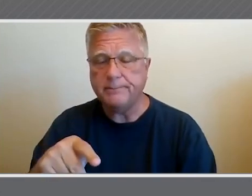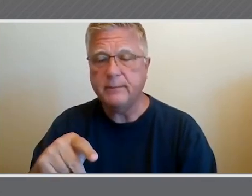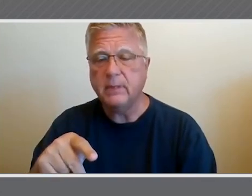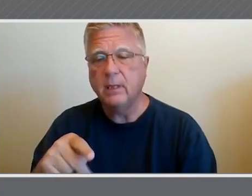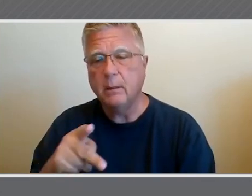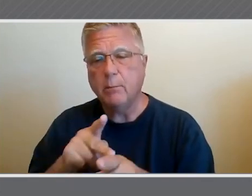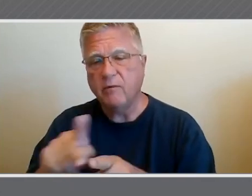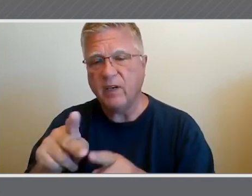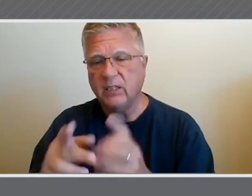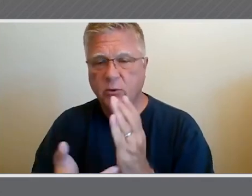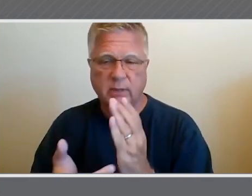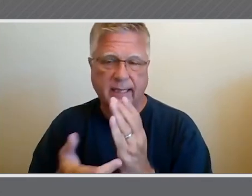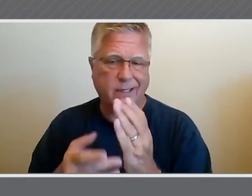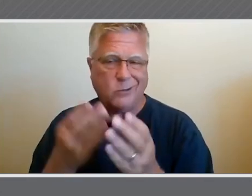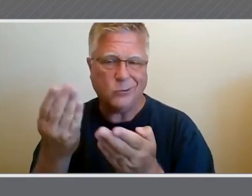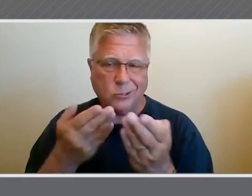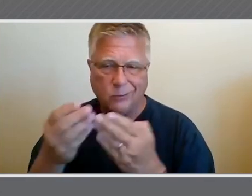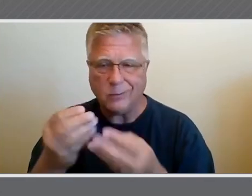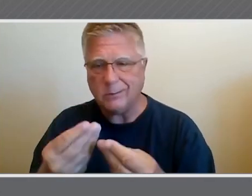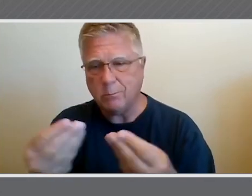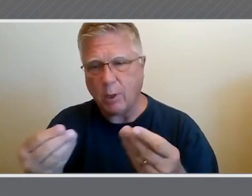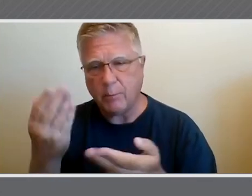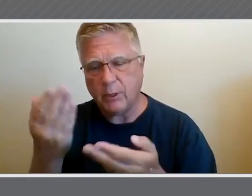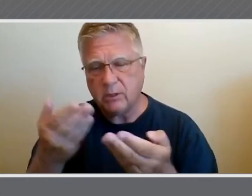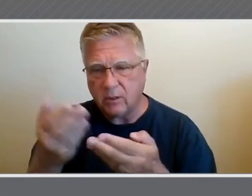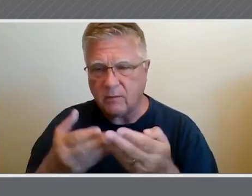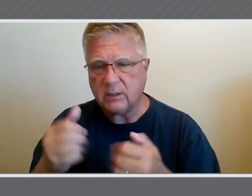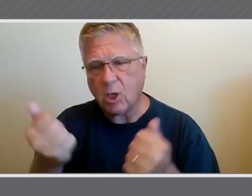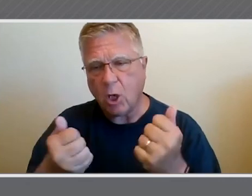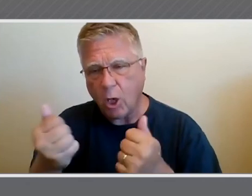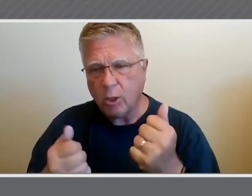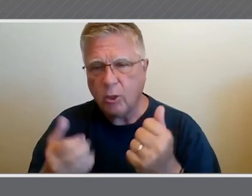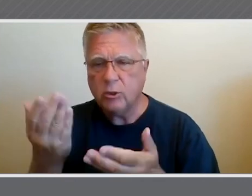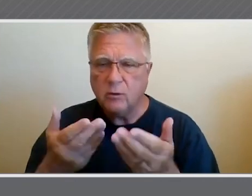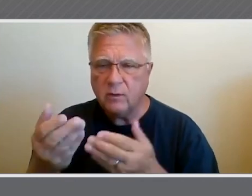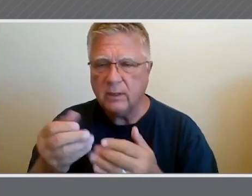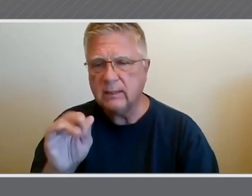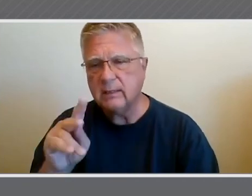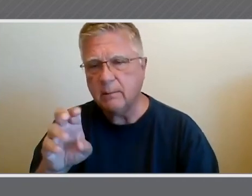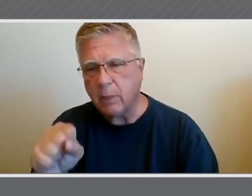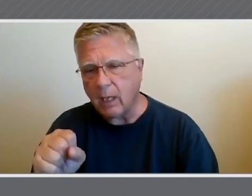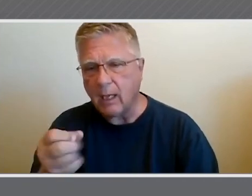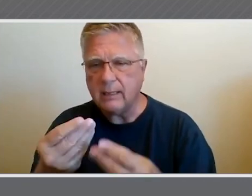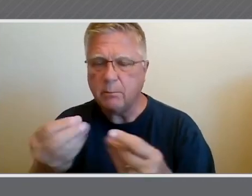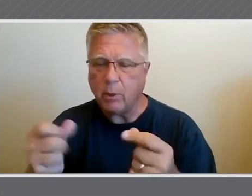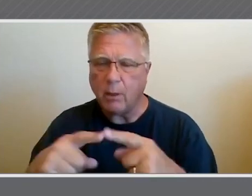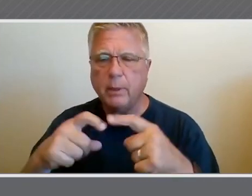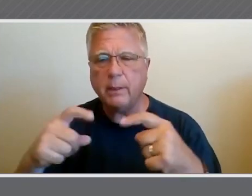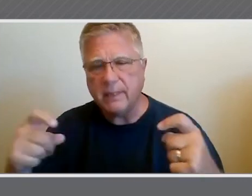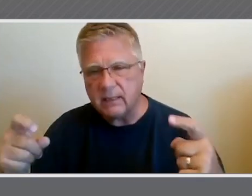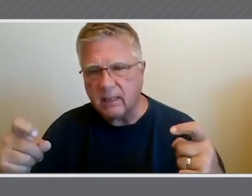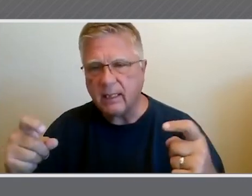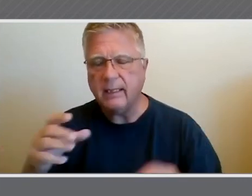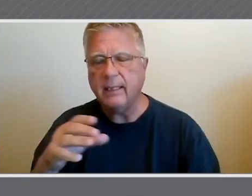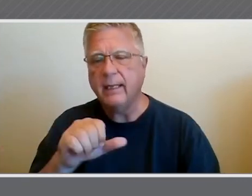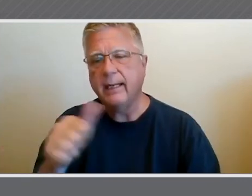professional and technical services, property services, other services, supplies, property, miscellaneous, and